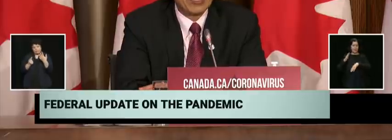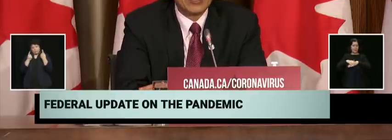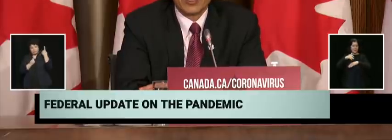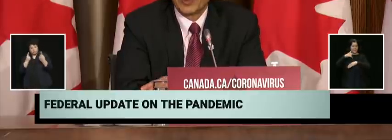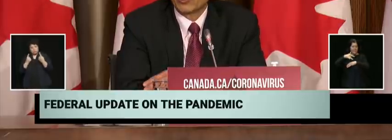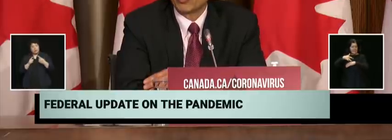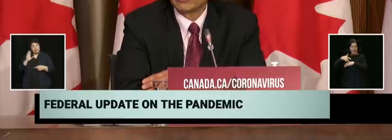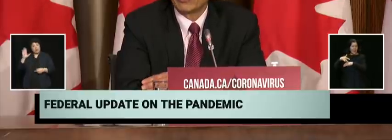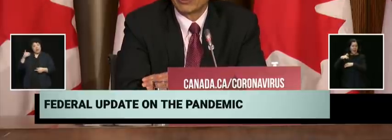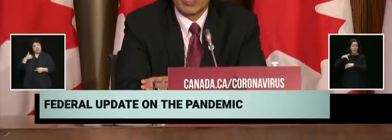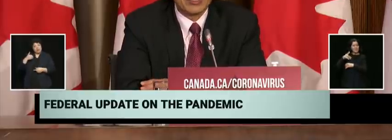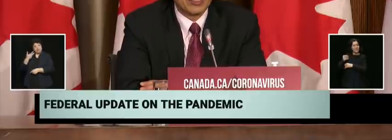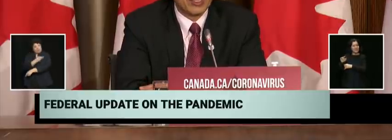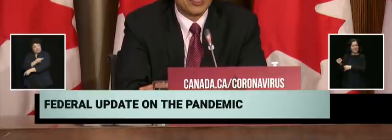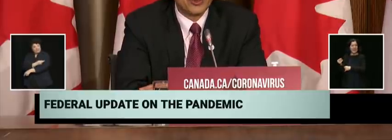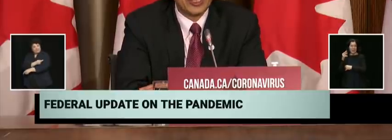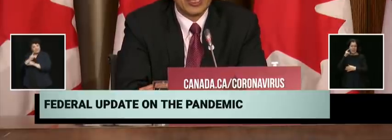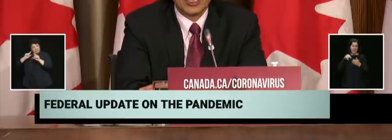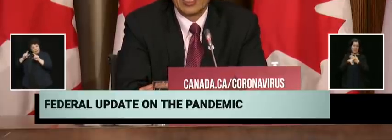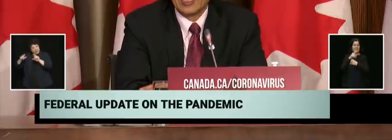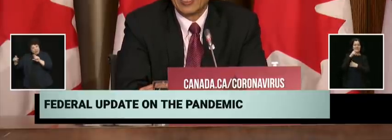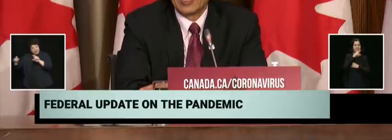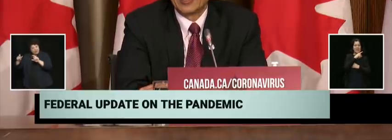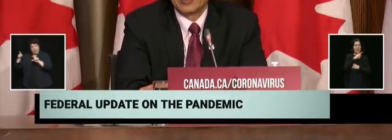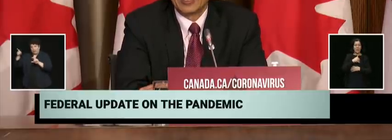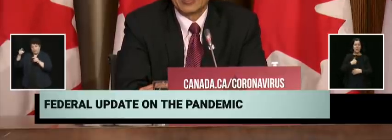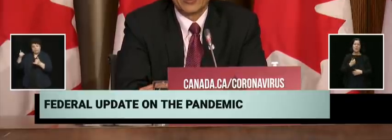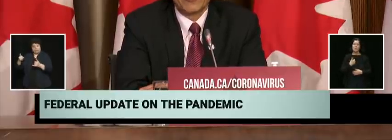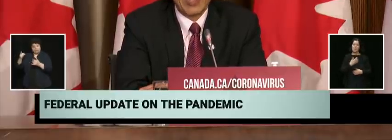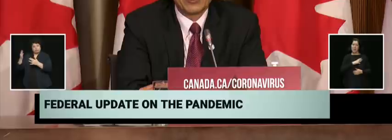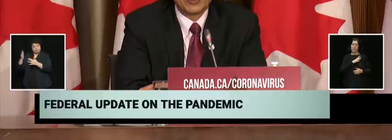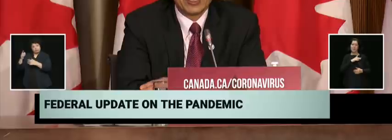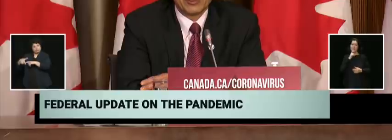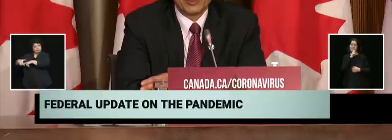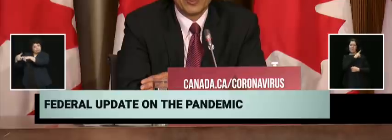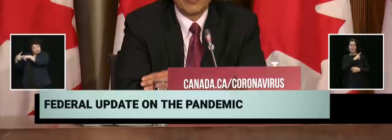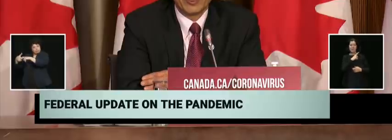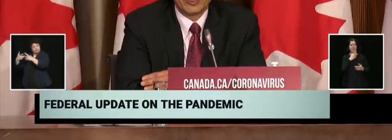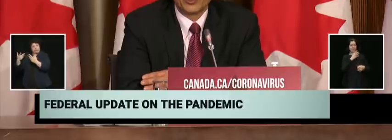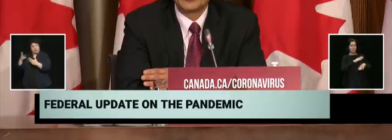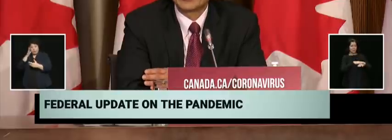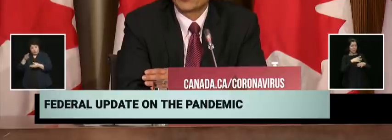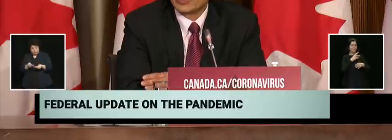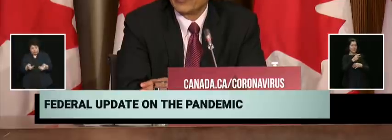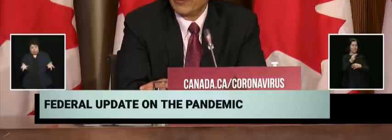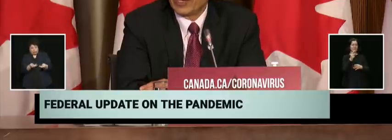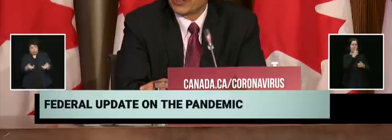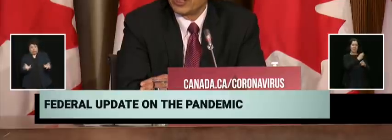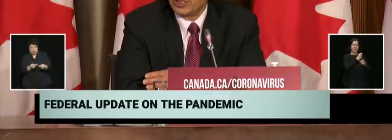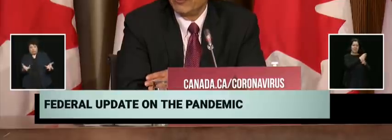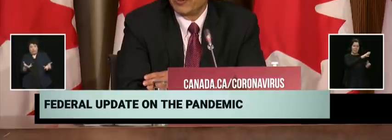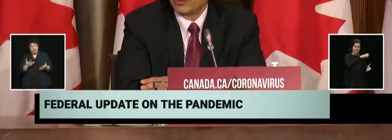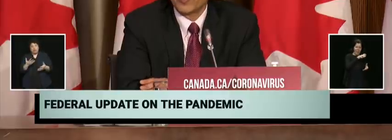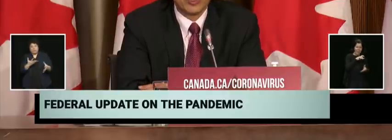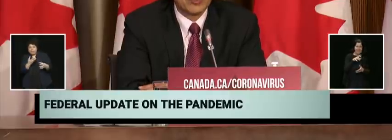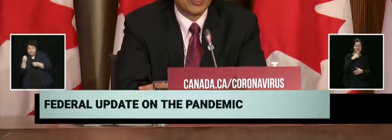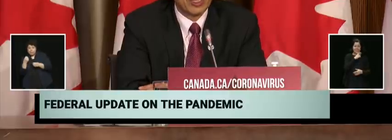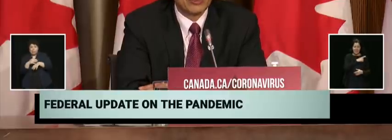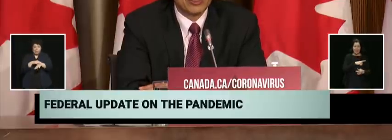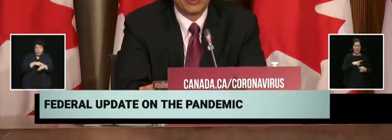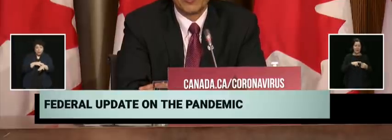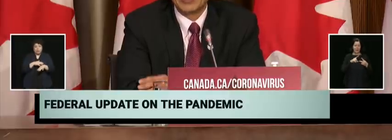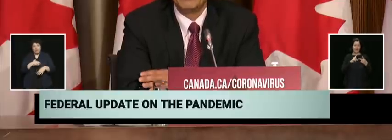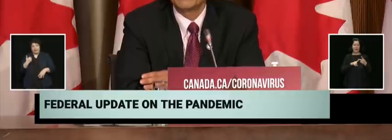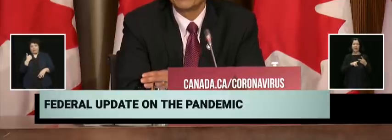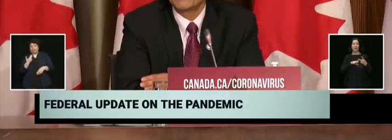how vaccines are being rolled out across the country. There's other factors in terms of the increasing rates of infection in various parts of the